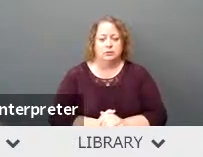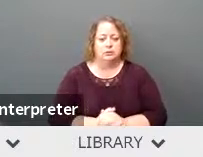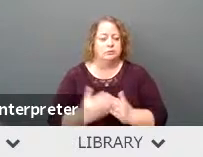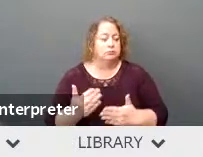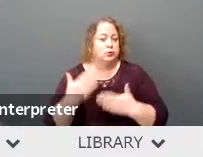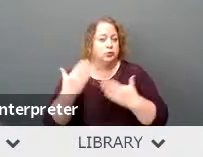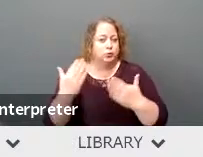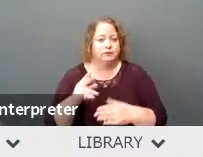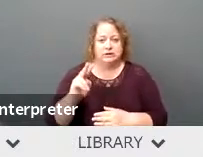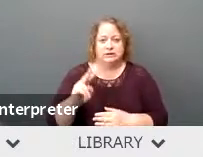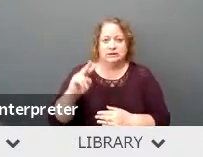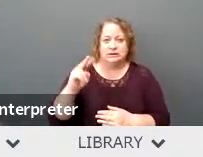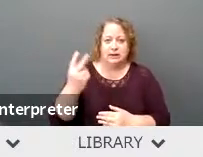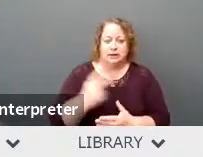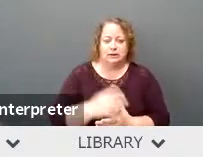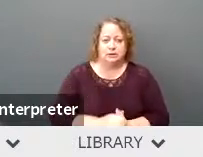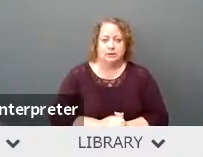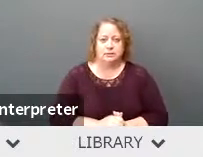So.